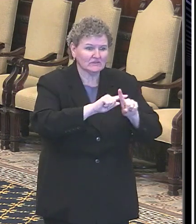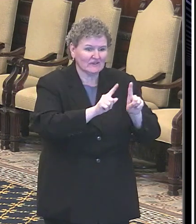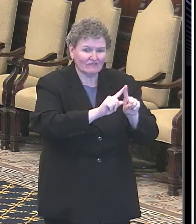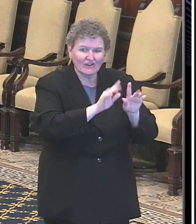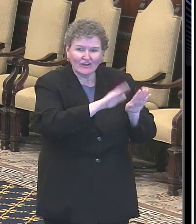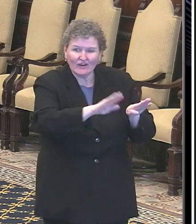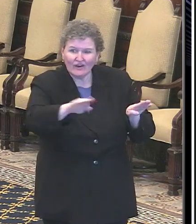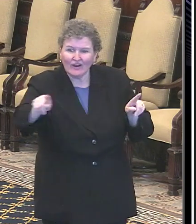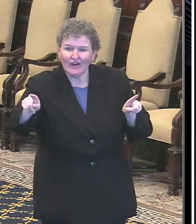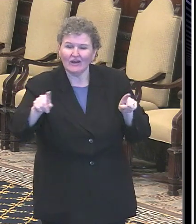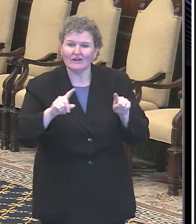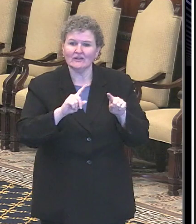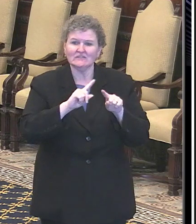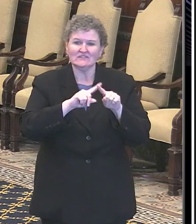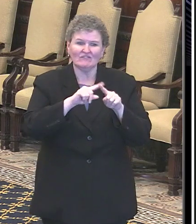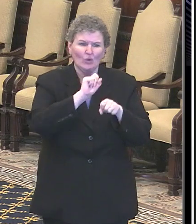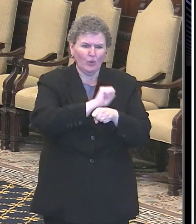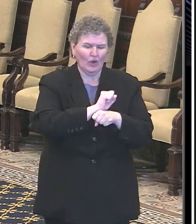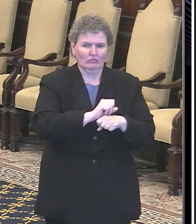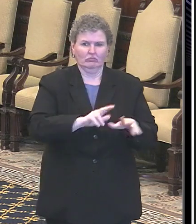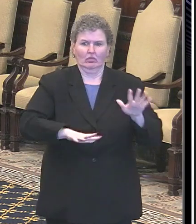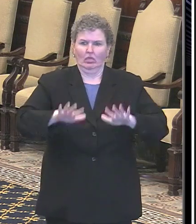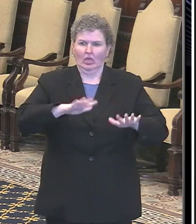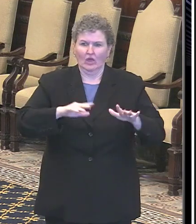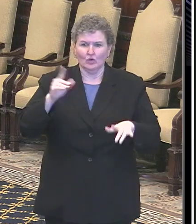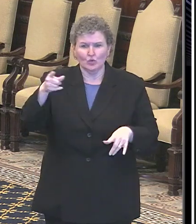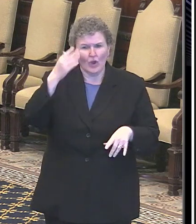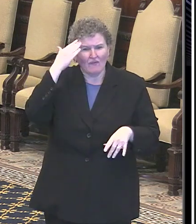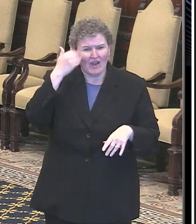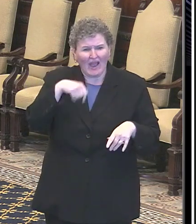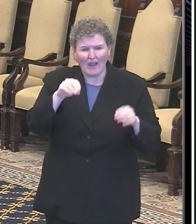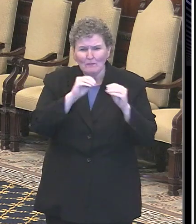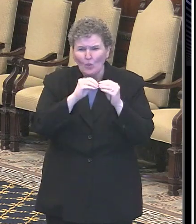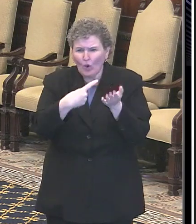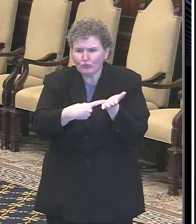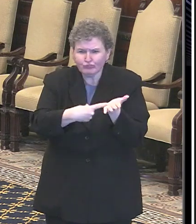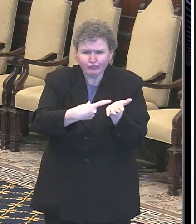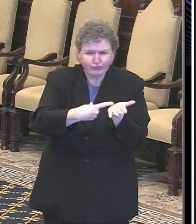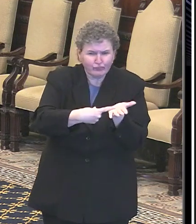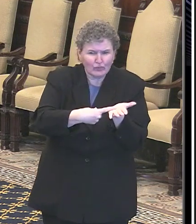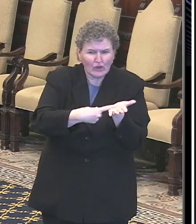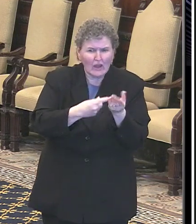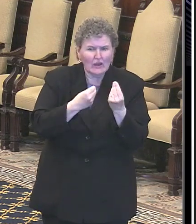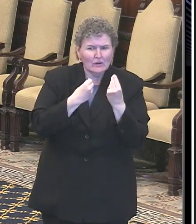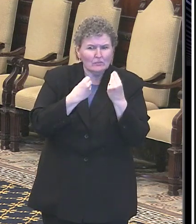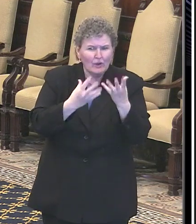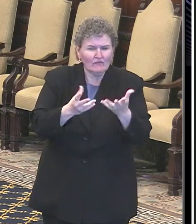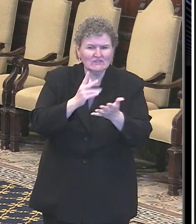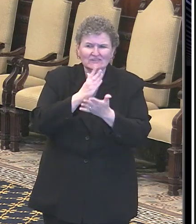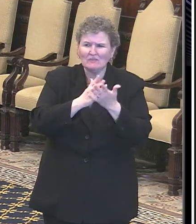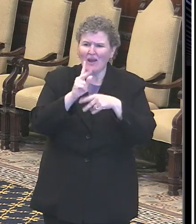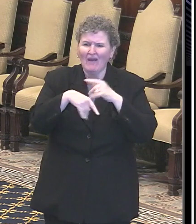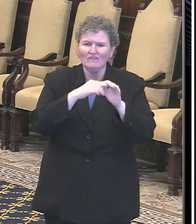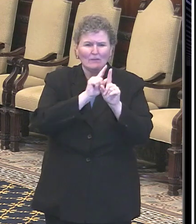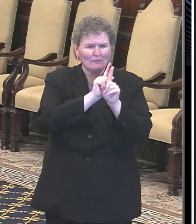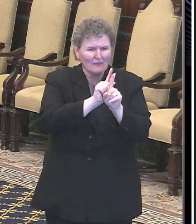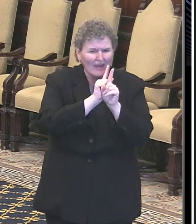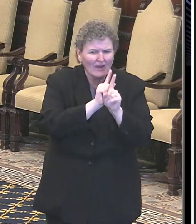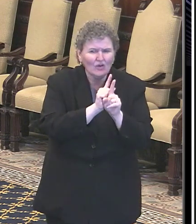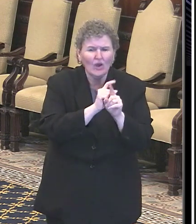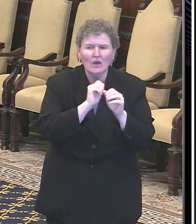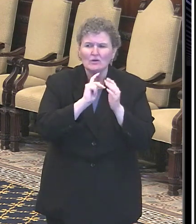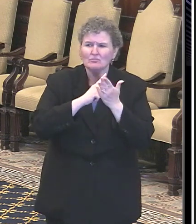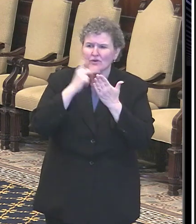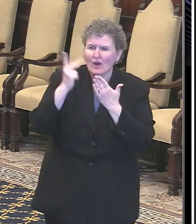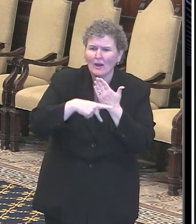And has there been any discussion about, maybe providing them some type of mentorship or some type